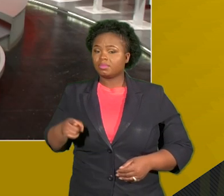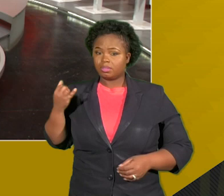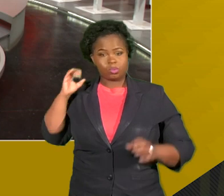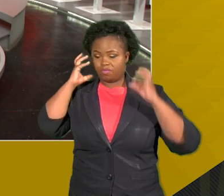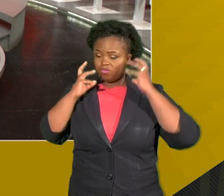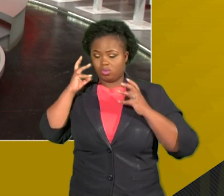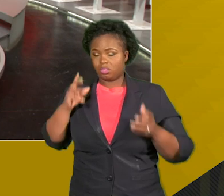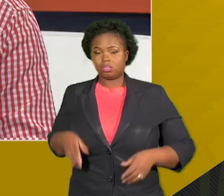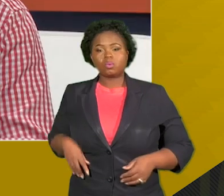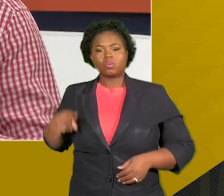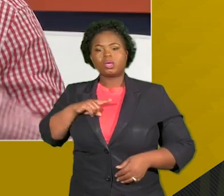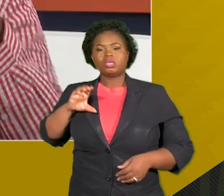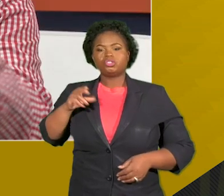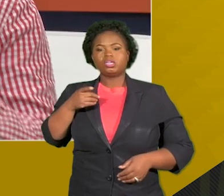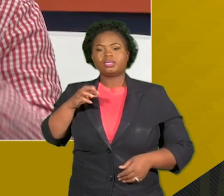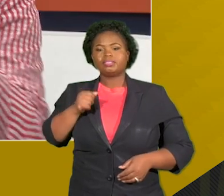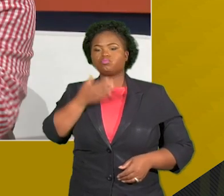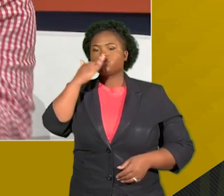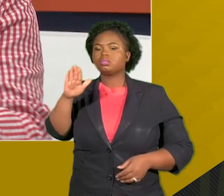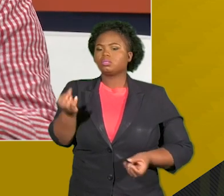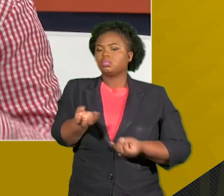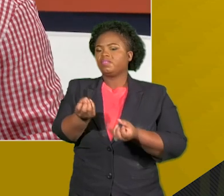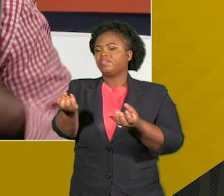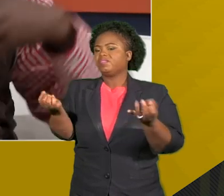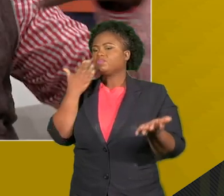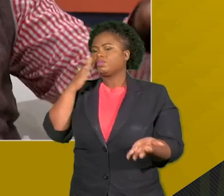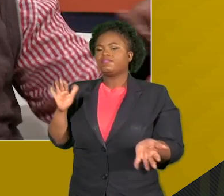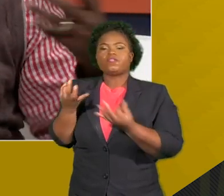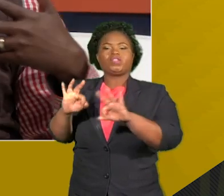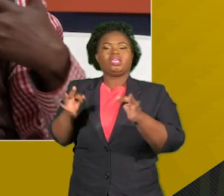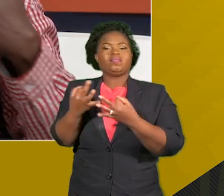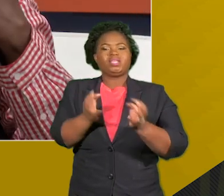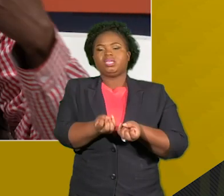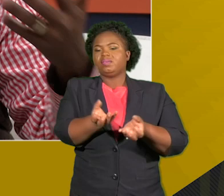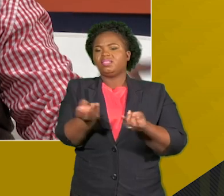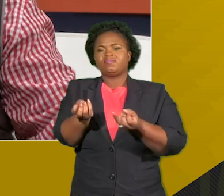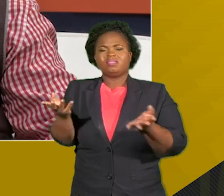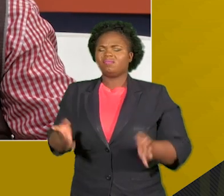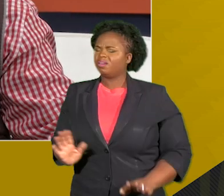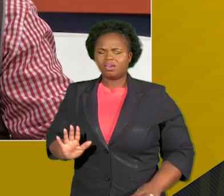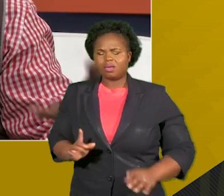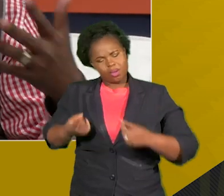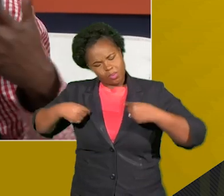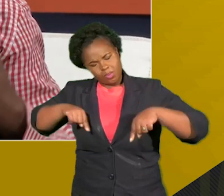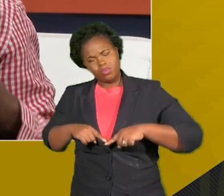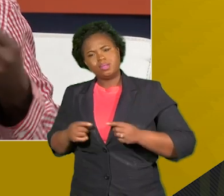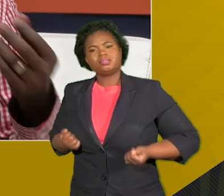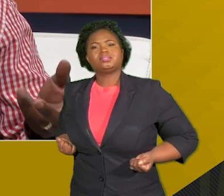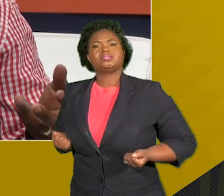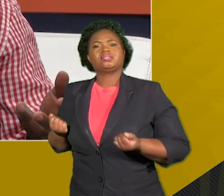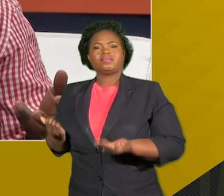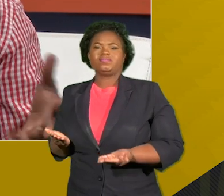reason. Yeah. A charity is someone ovela nikeze nje izinto abantu. You just give, but you are rendering a service. Okay. You are